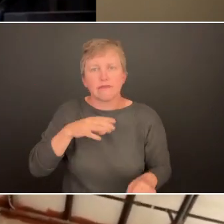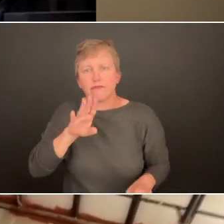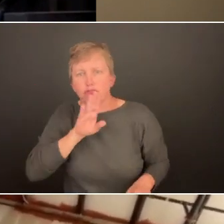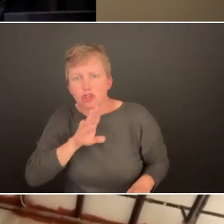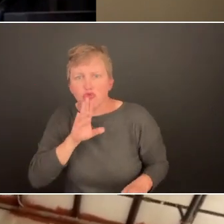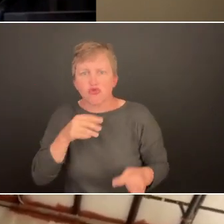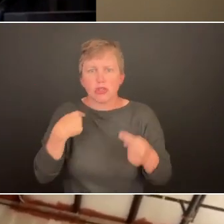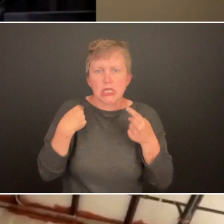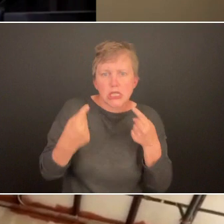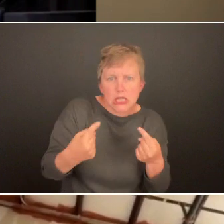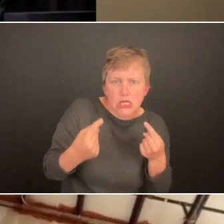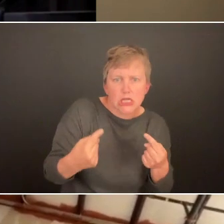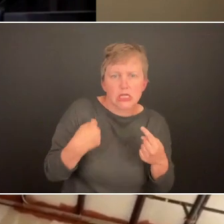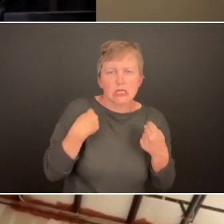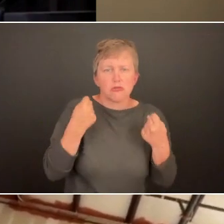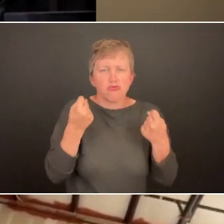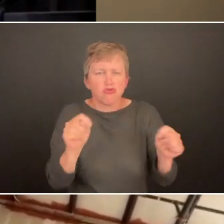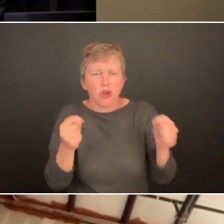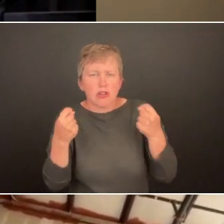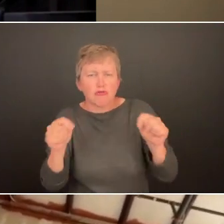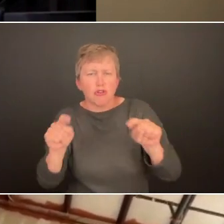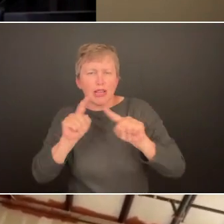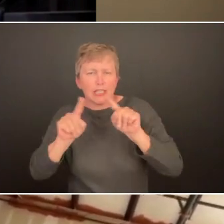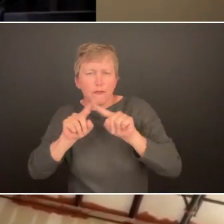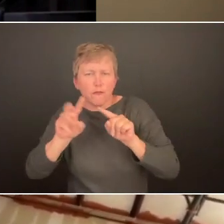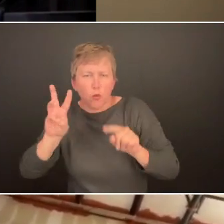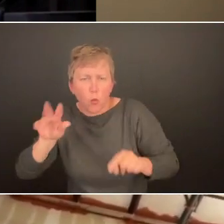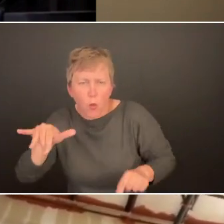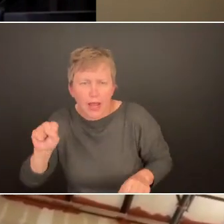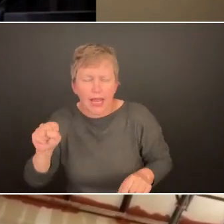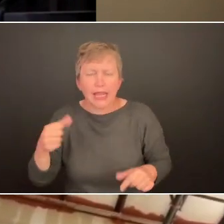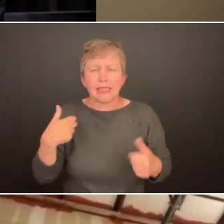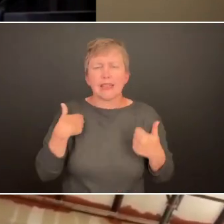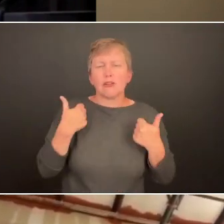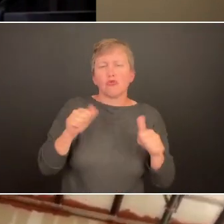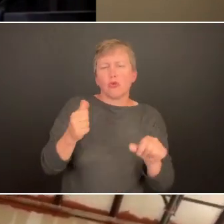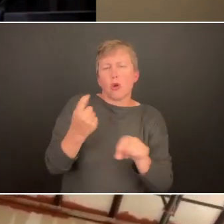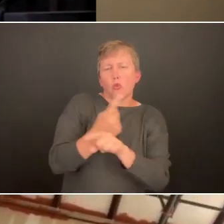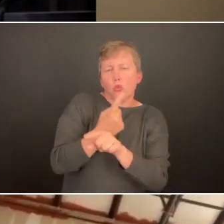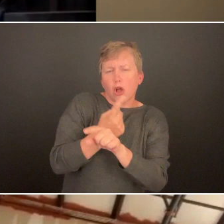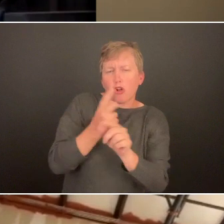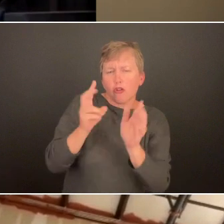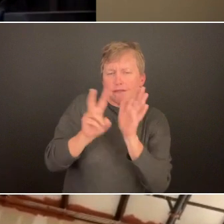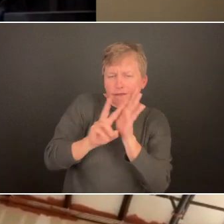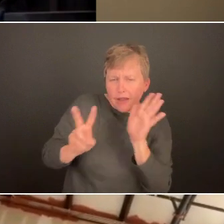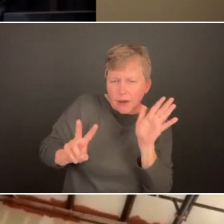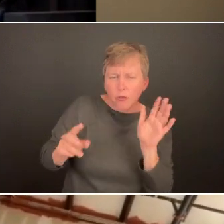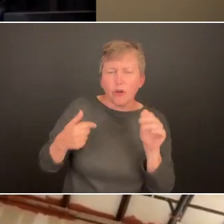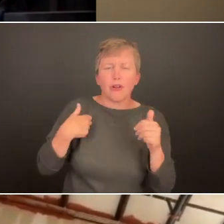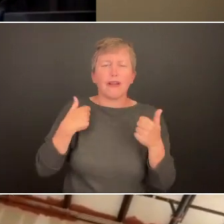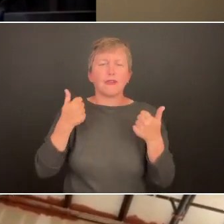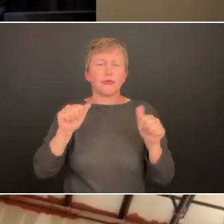matter how much I tried with a what I would call just a regular standard vibrator.